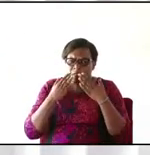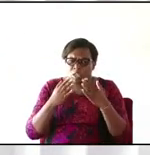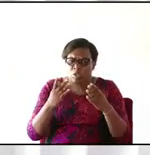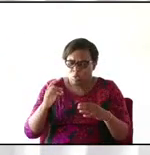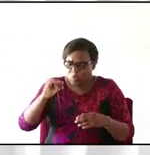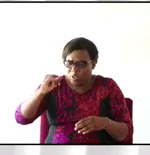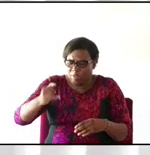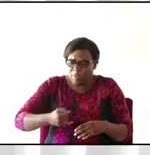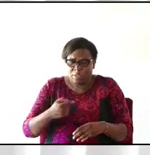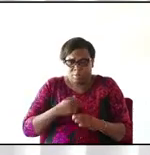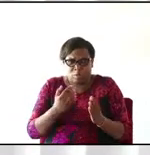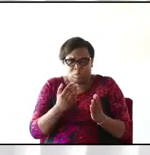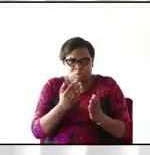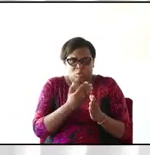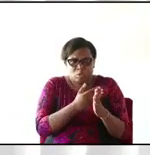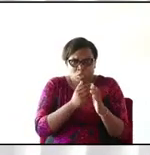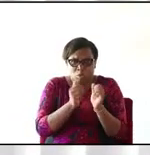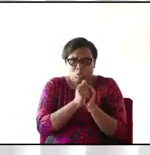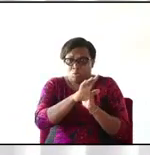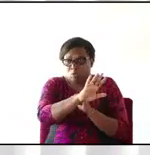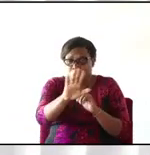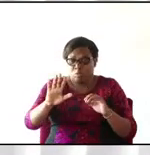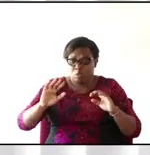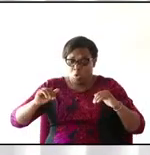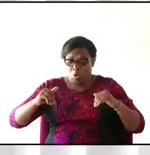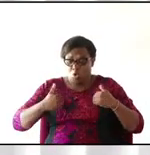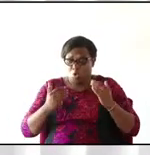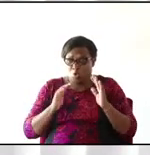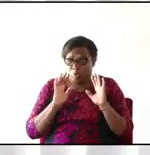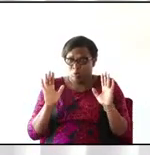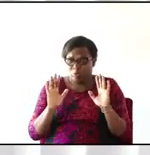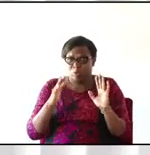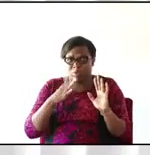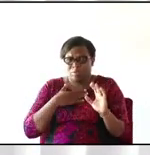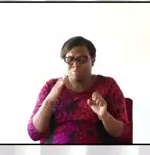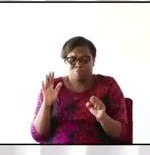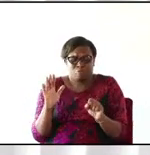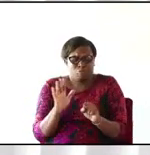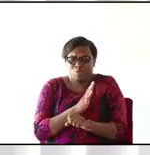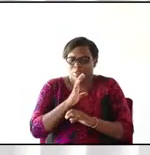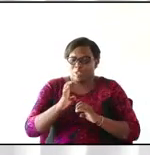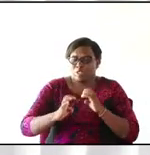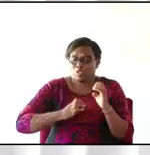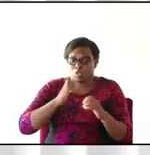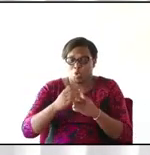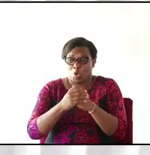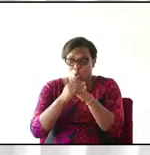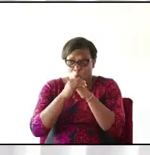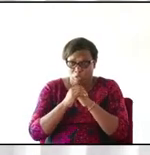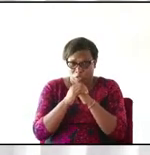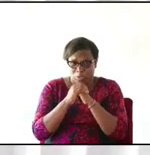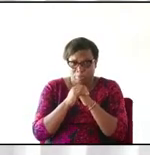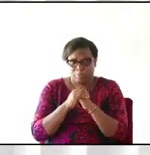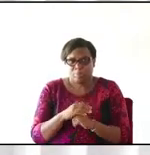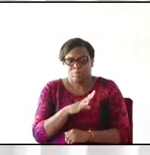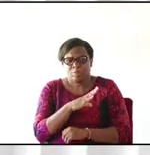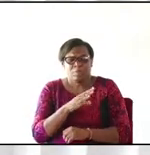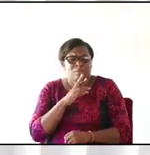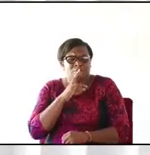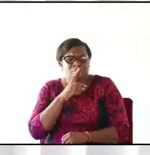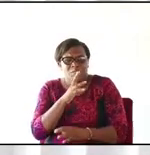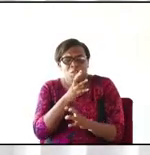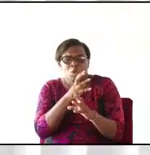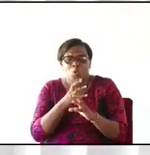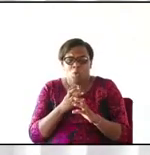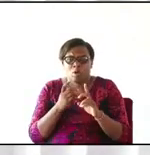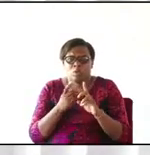share with you in this your Youth Sunday. I thoroughly enjoyed the worship, and I really